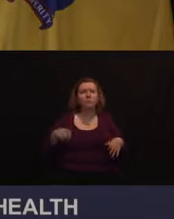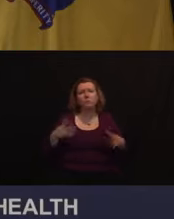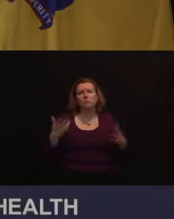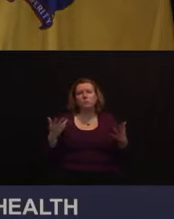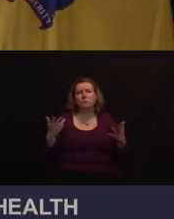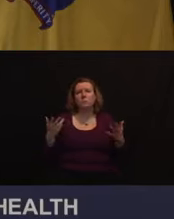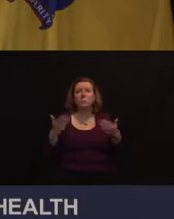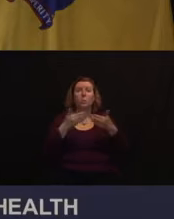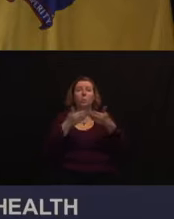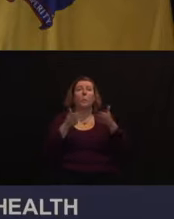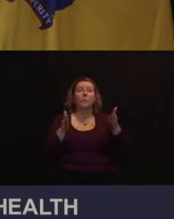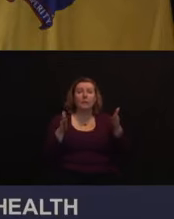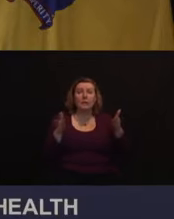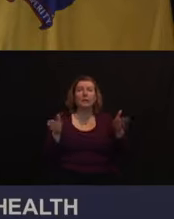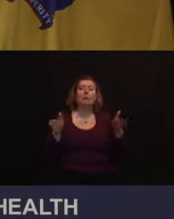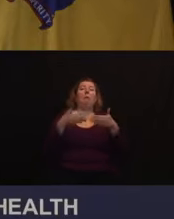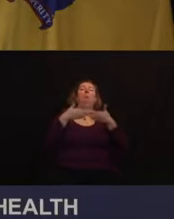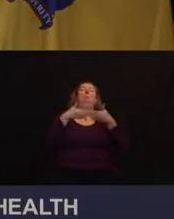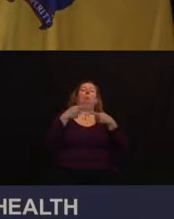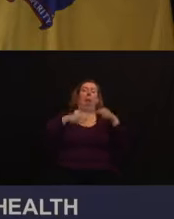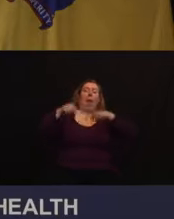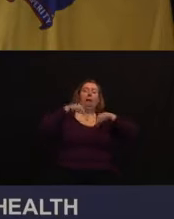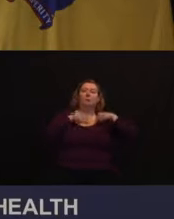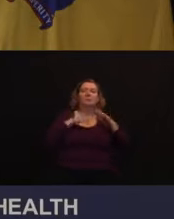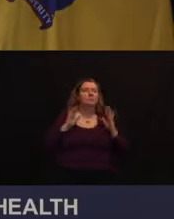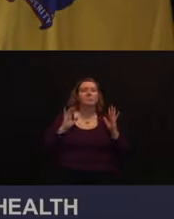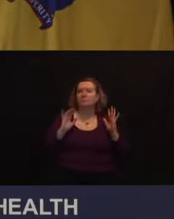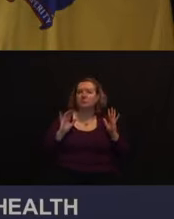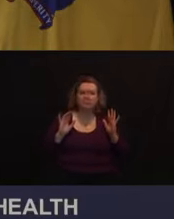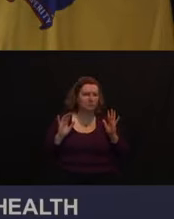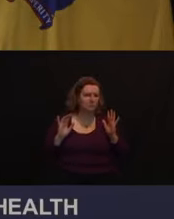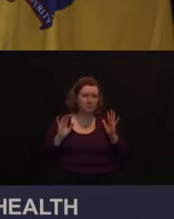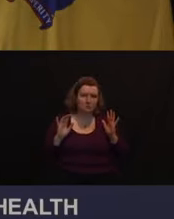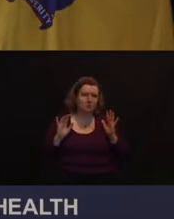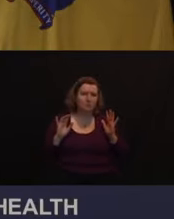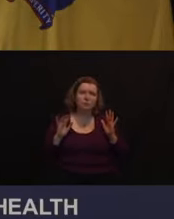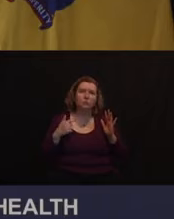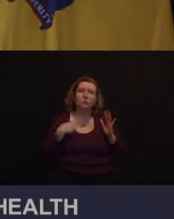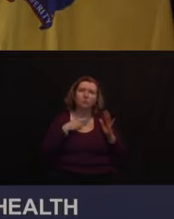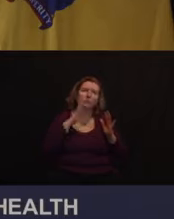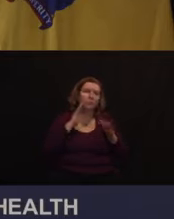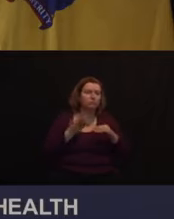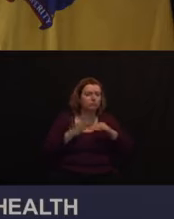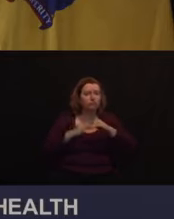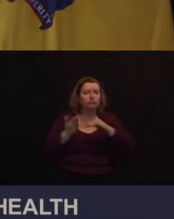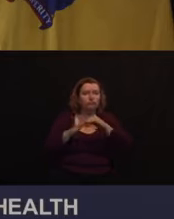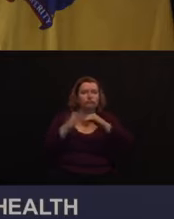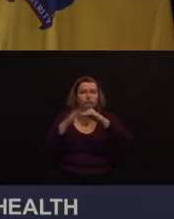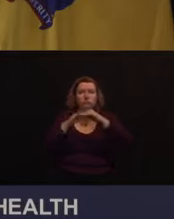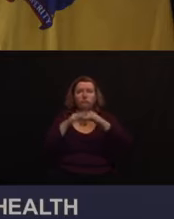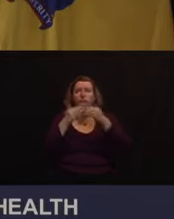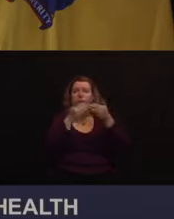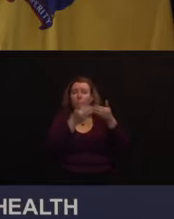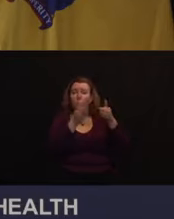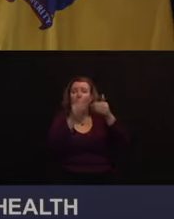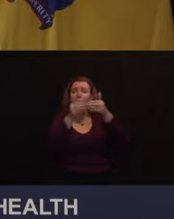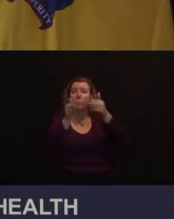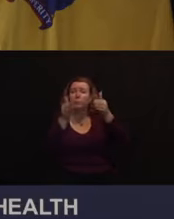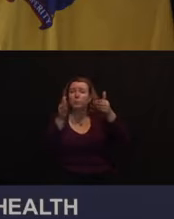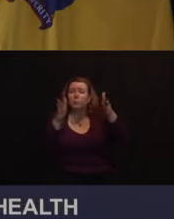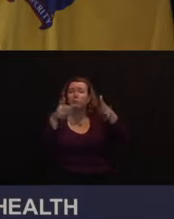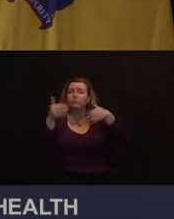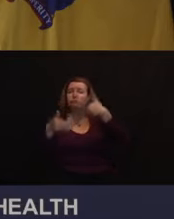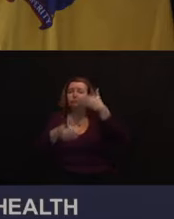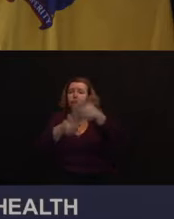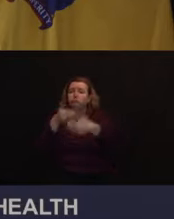further tightening, and to the contrary, I hope we can continue to make methodical, incremental steps to reopen. But I do want to say one